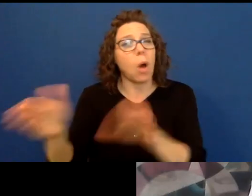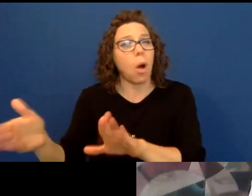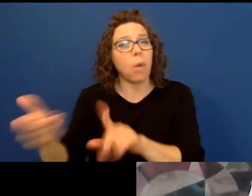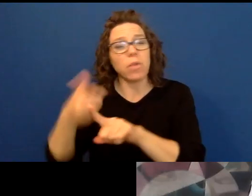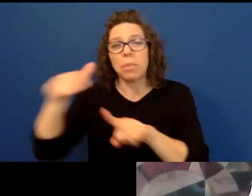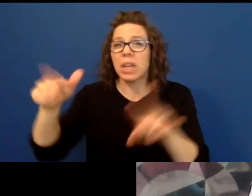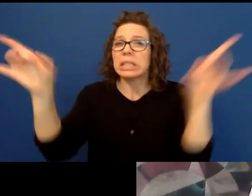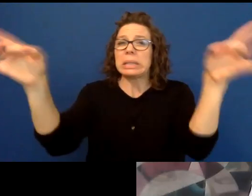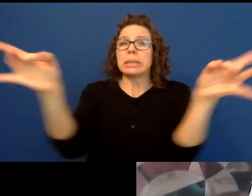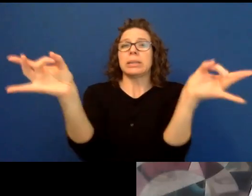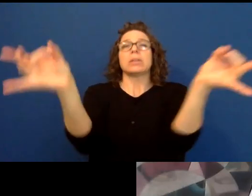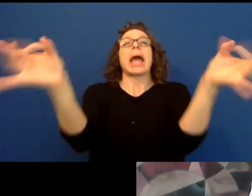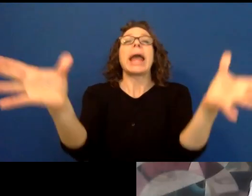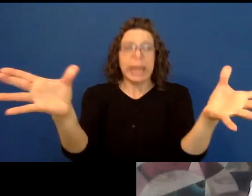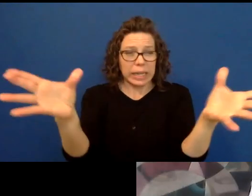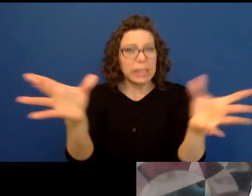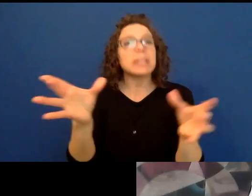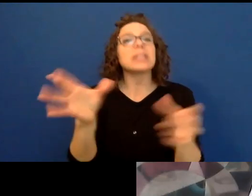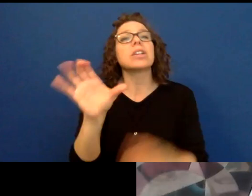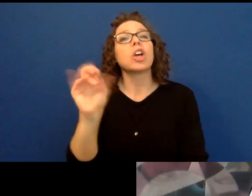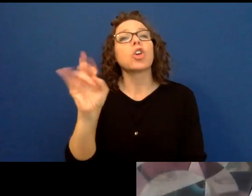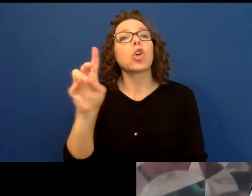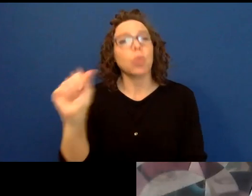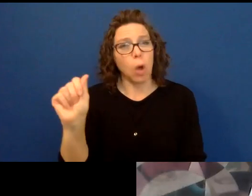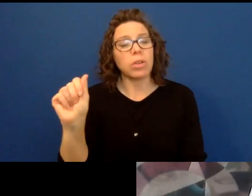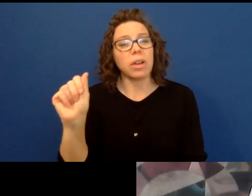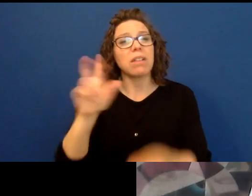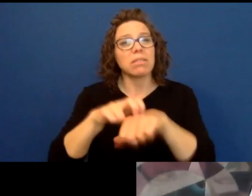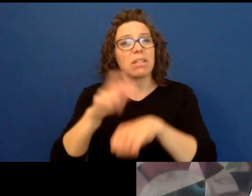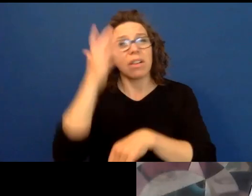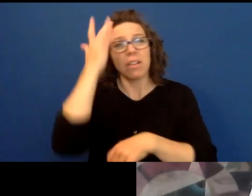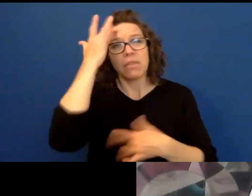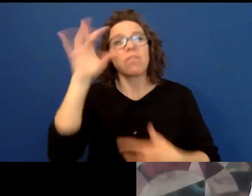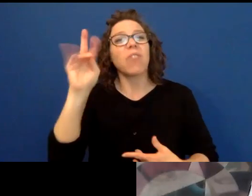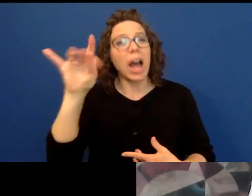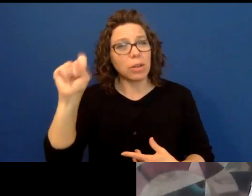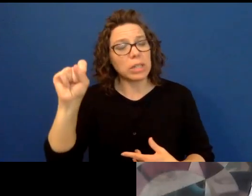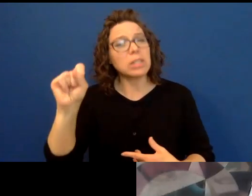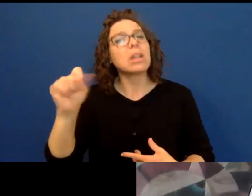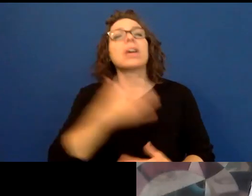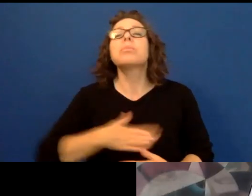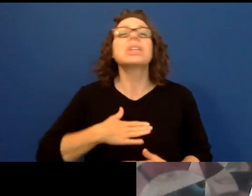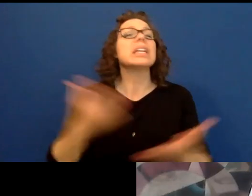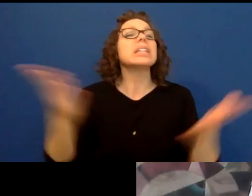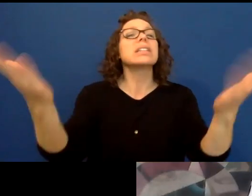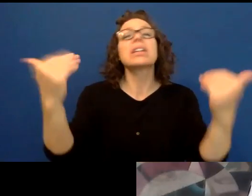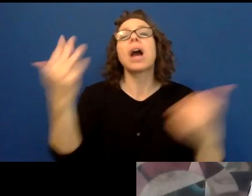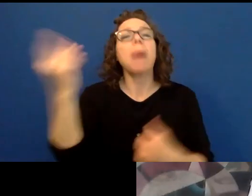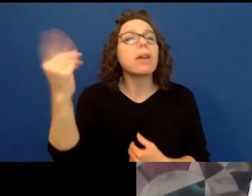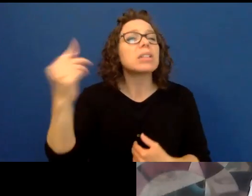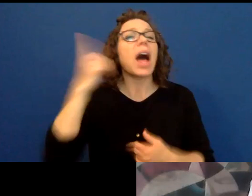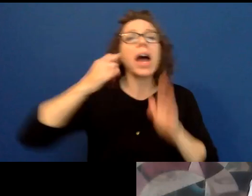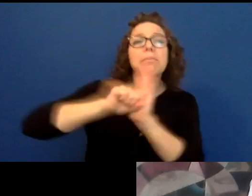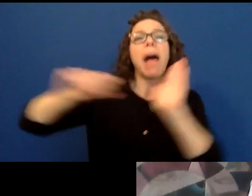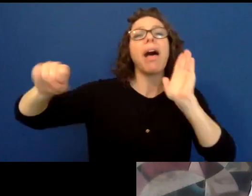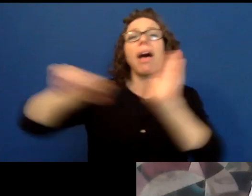coronavirus, we call upon everyone to come outside and ring bells or make noise